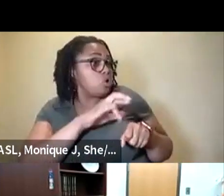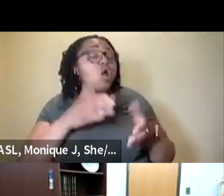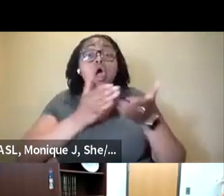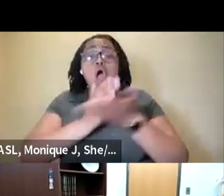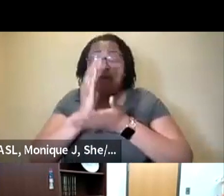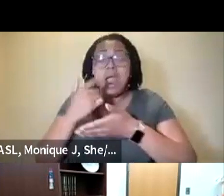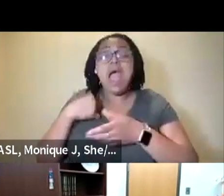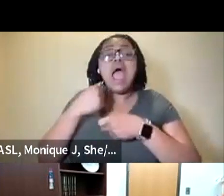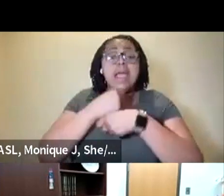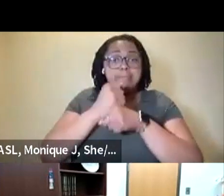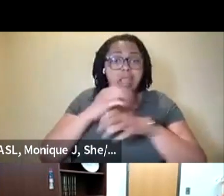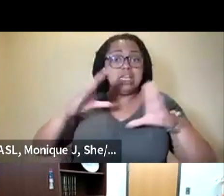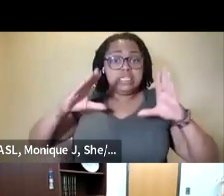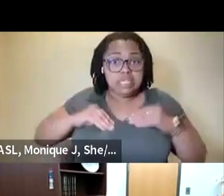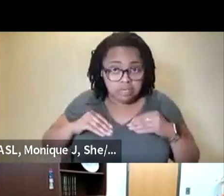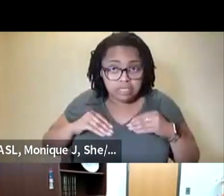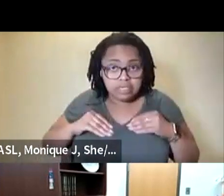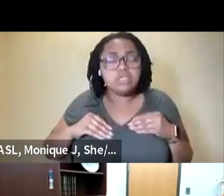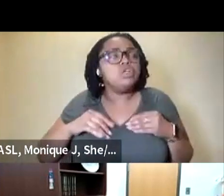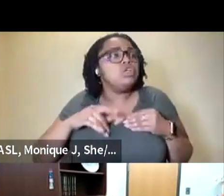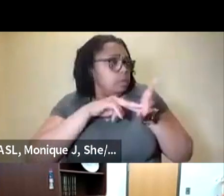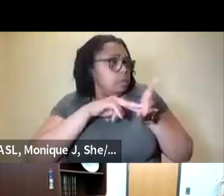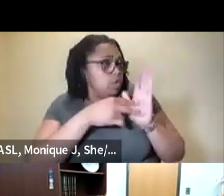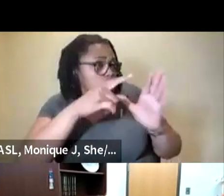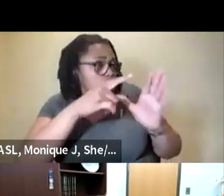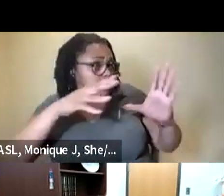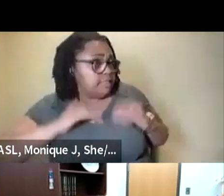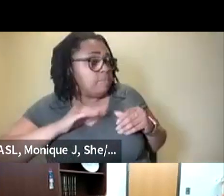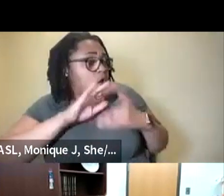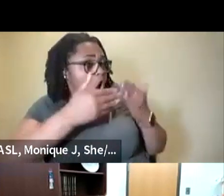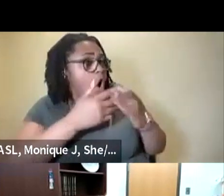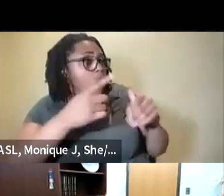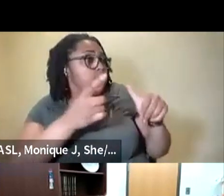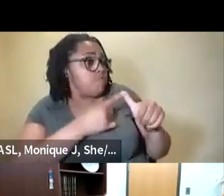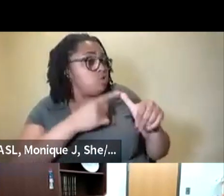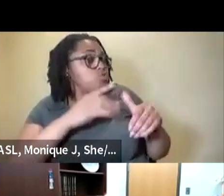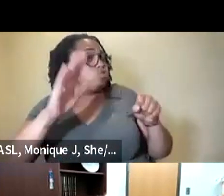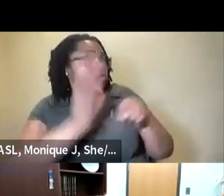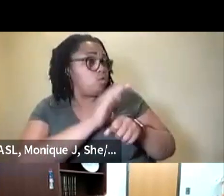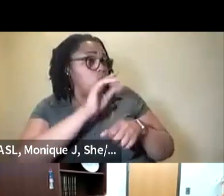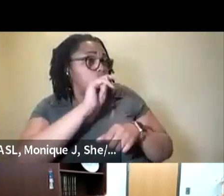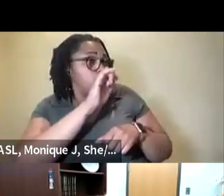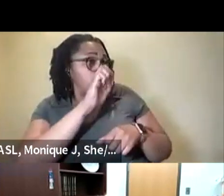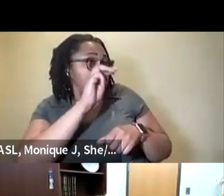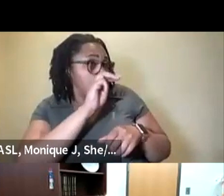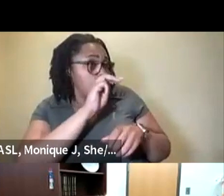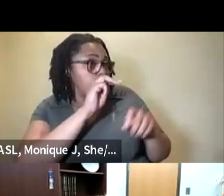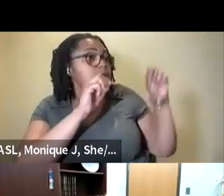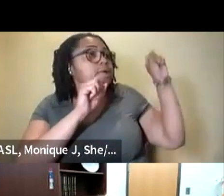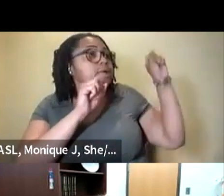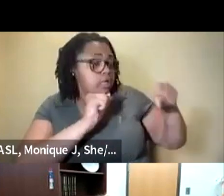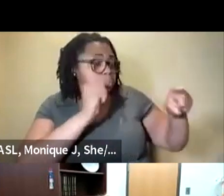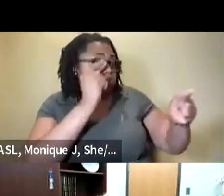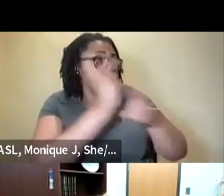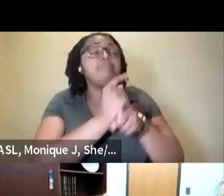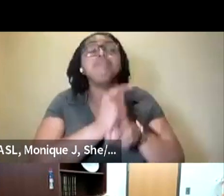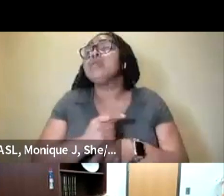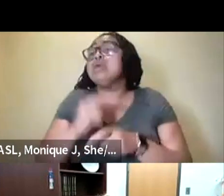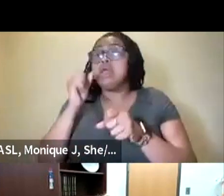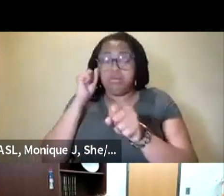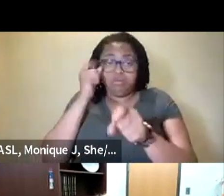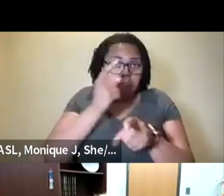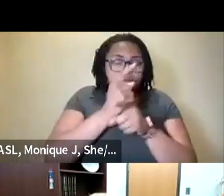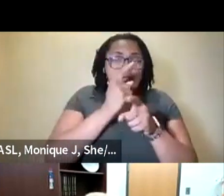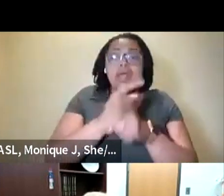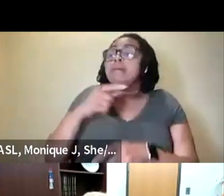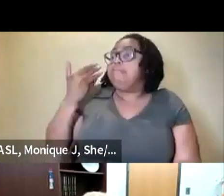motion to accept all first full terms? Yes, correct. This is Simmons, and I'll second